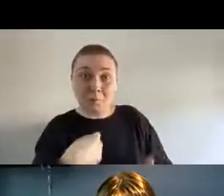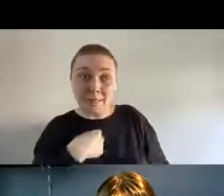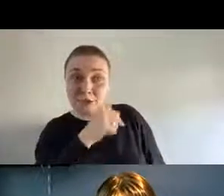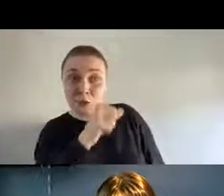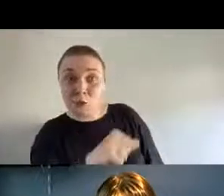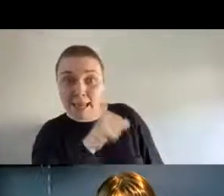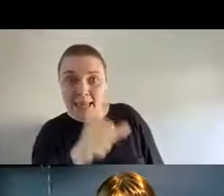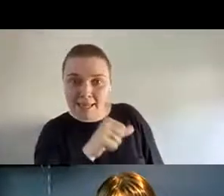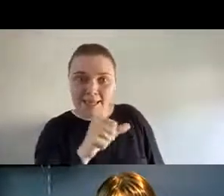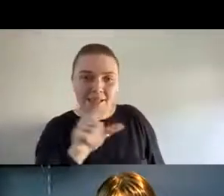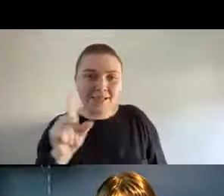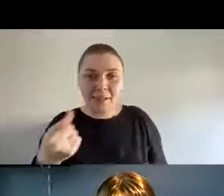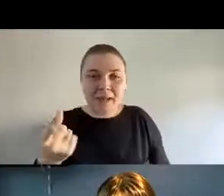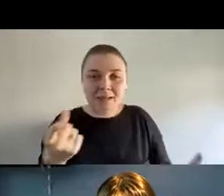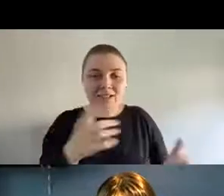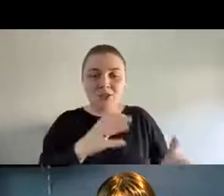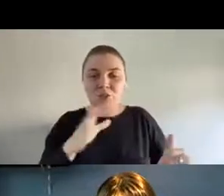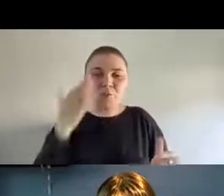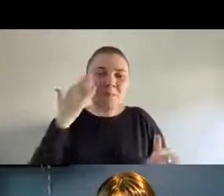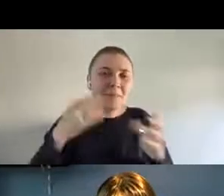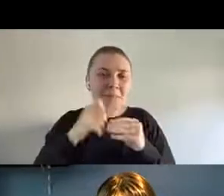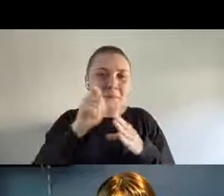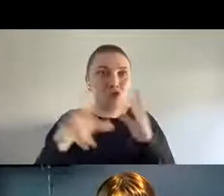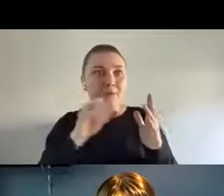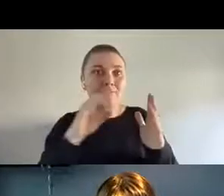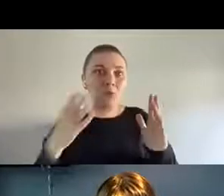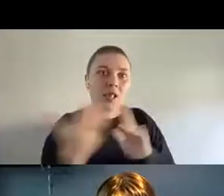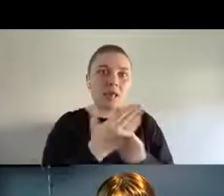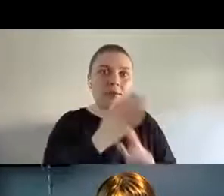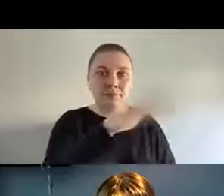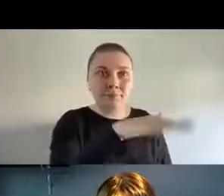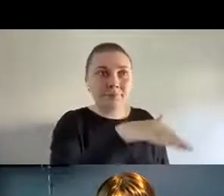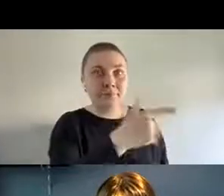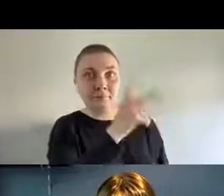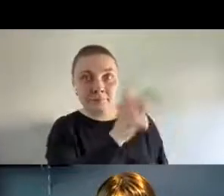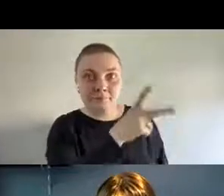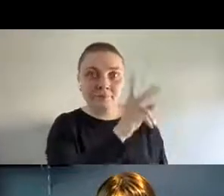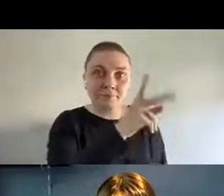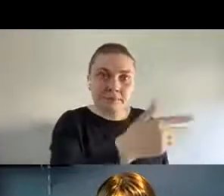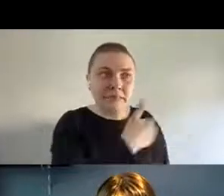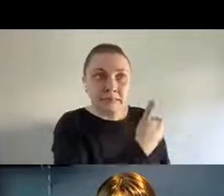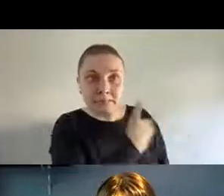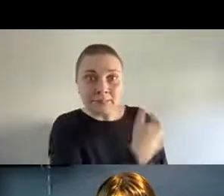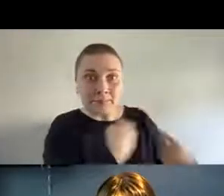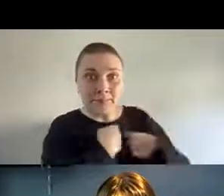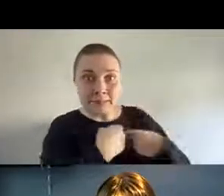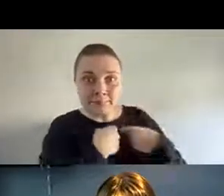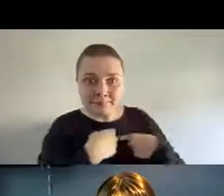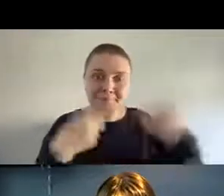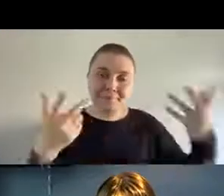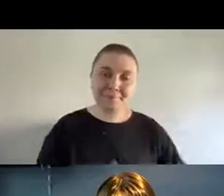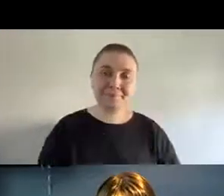you know, it's not up to women with disabilities to do that all the time. And so I wanted to give you